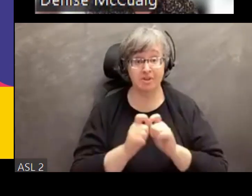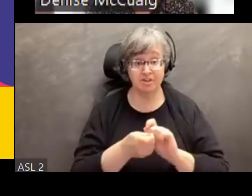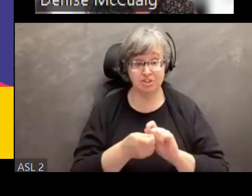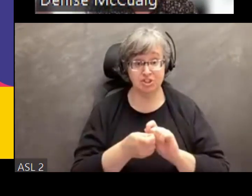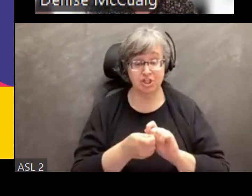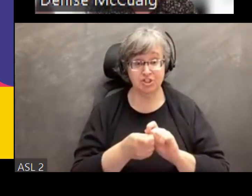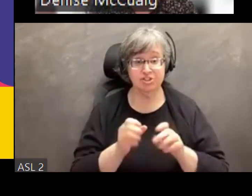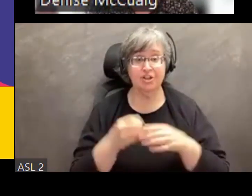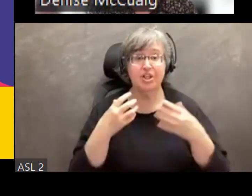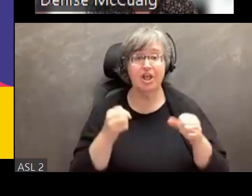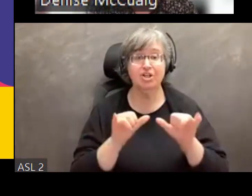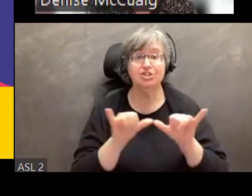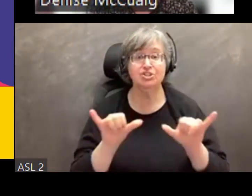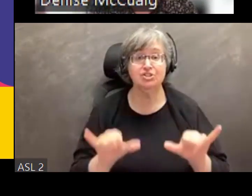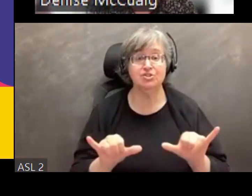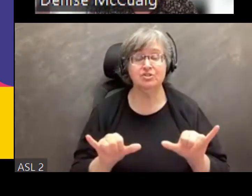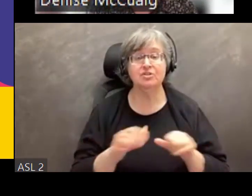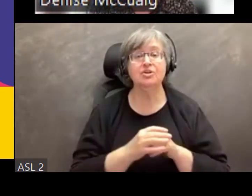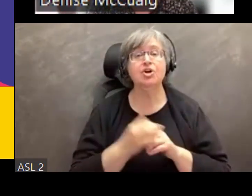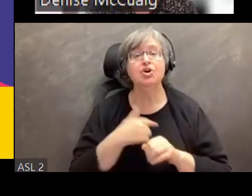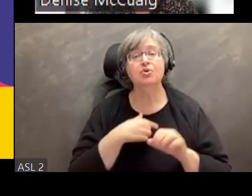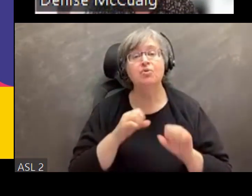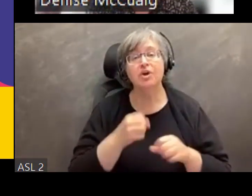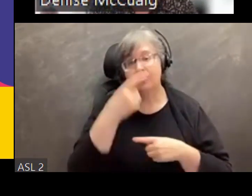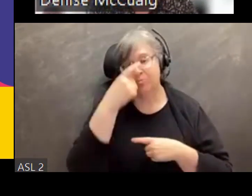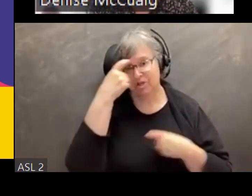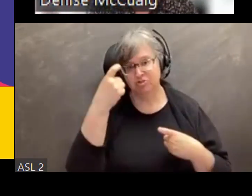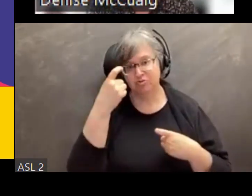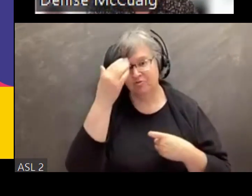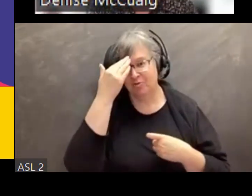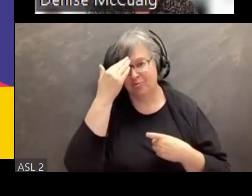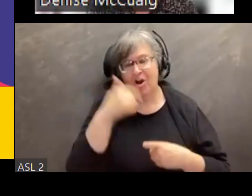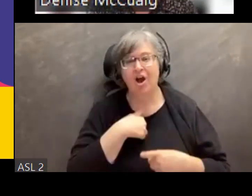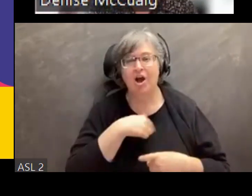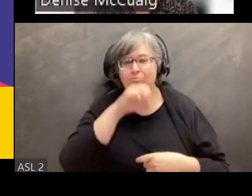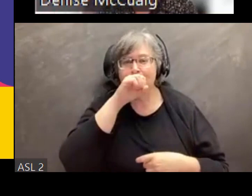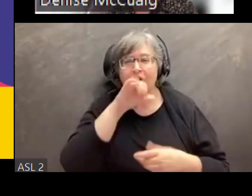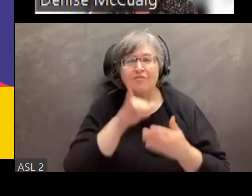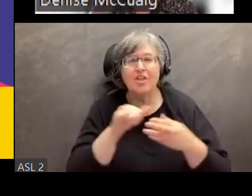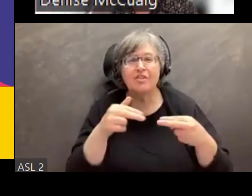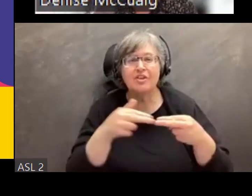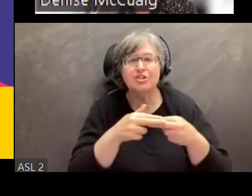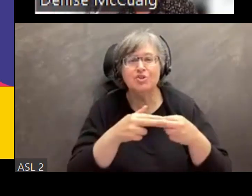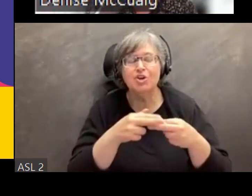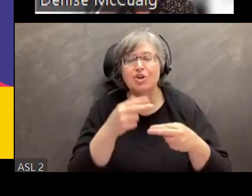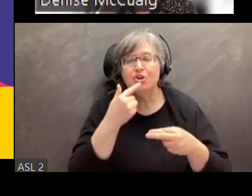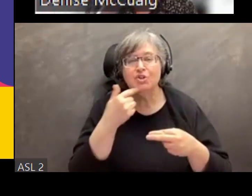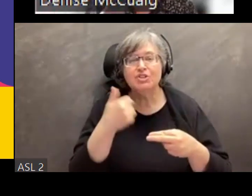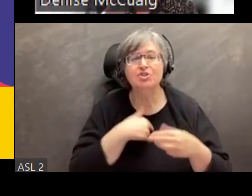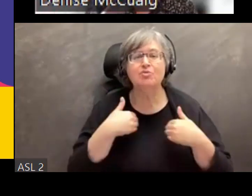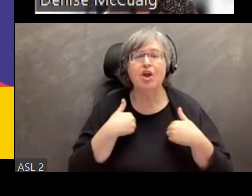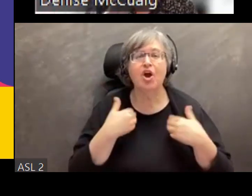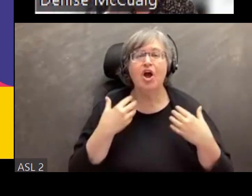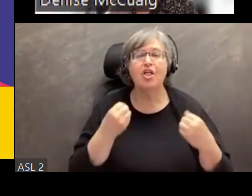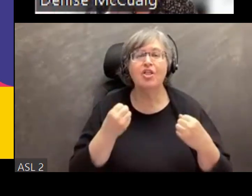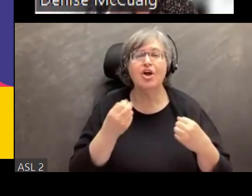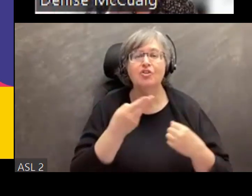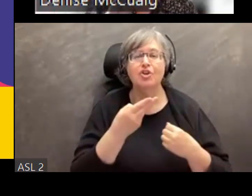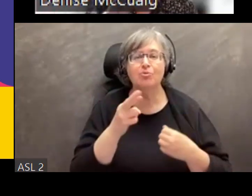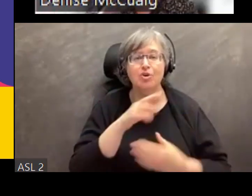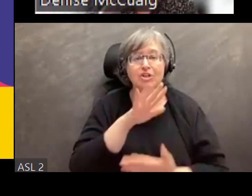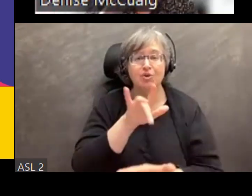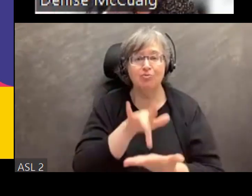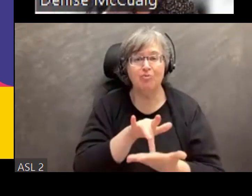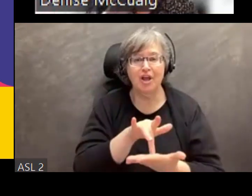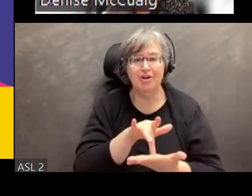can be the change in the health system by being trauma informed. I love the slide where you put us as health human